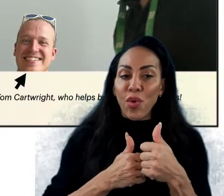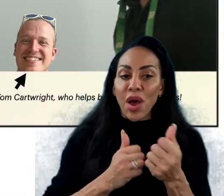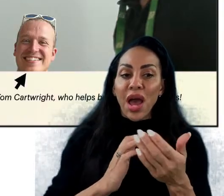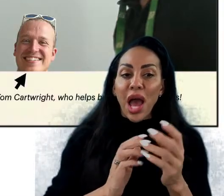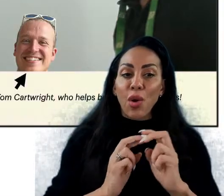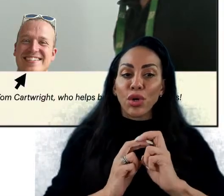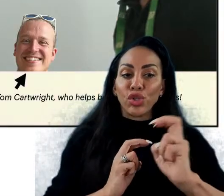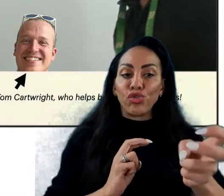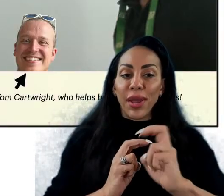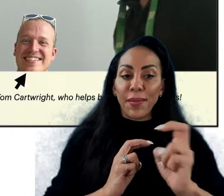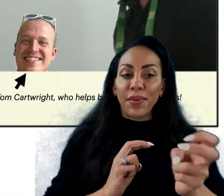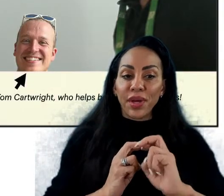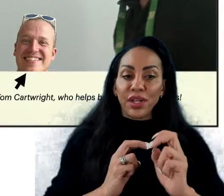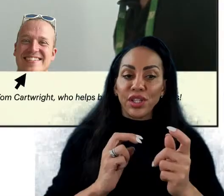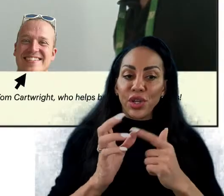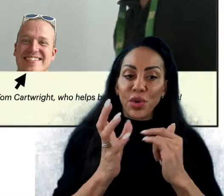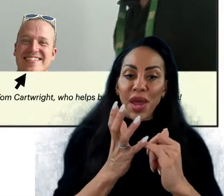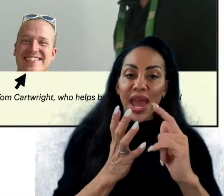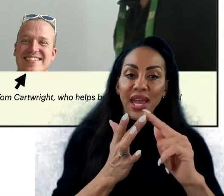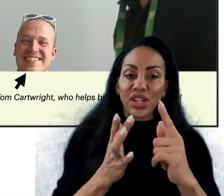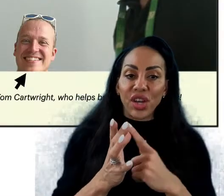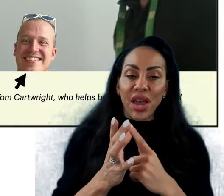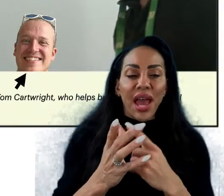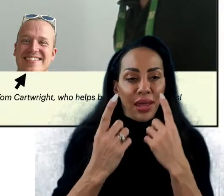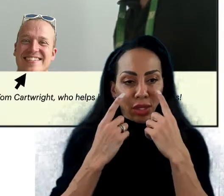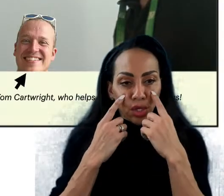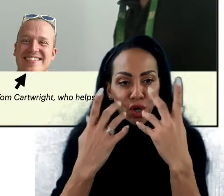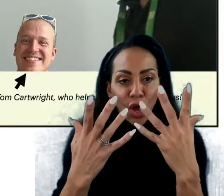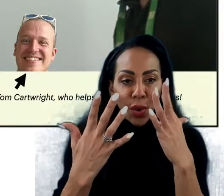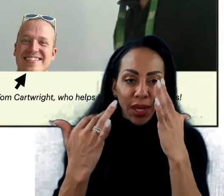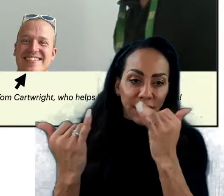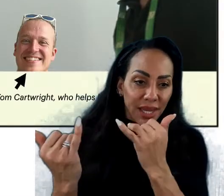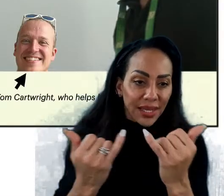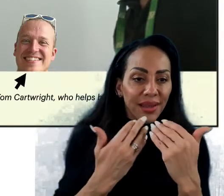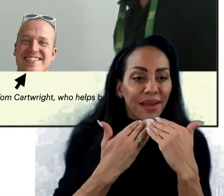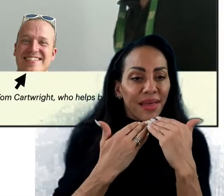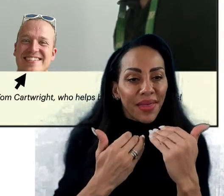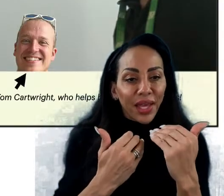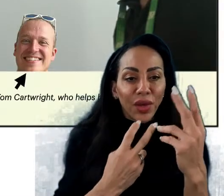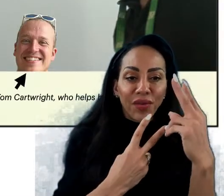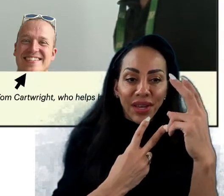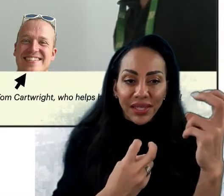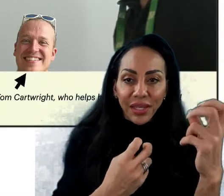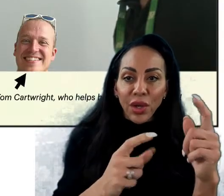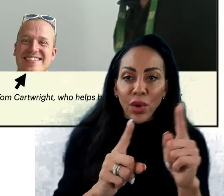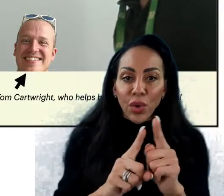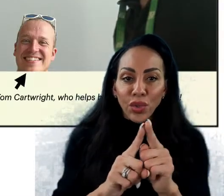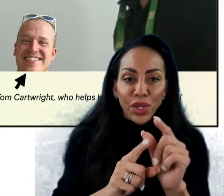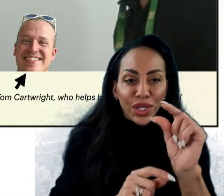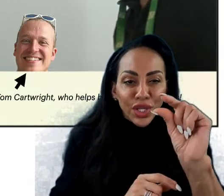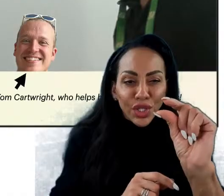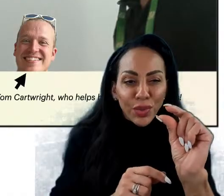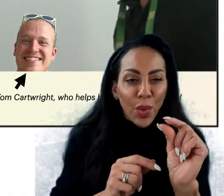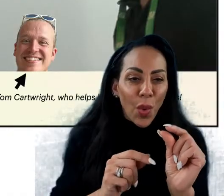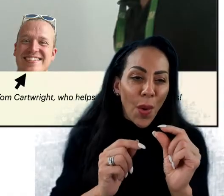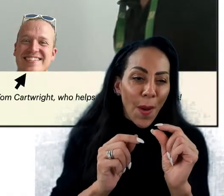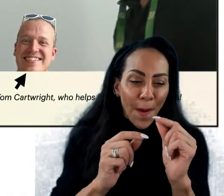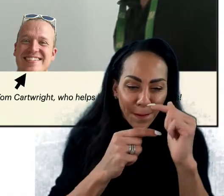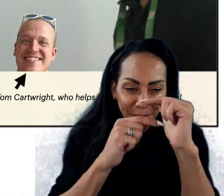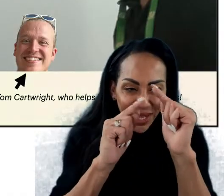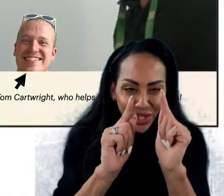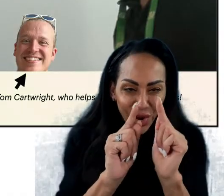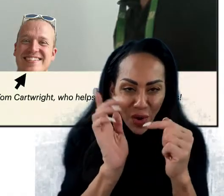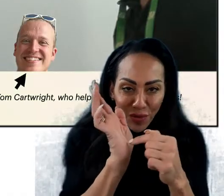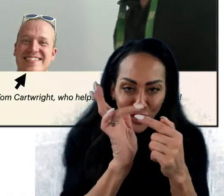the show and test and First Friday. Also, big thanks to everyone here for listening, and a tiny picture of Tom down here. Tom has been